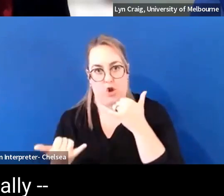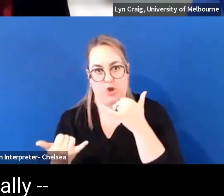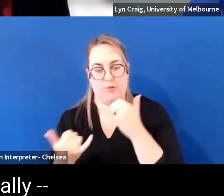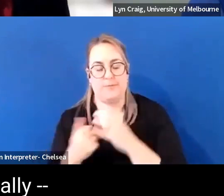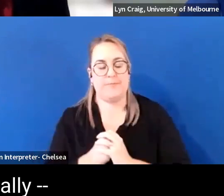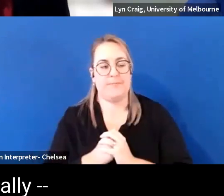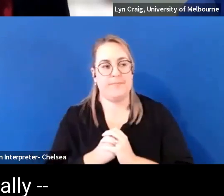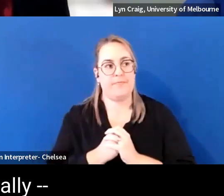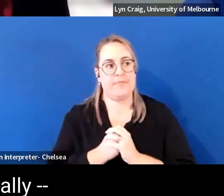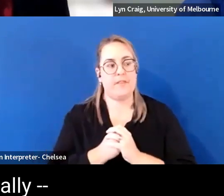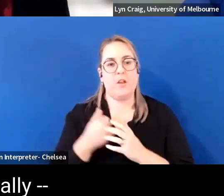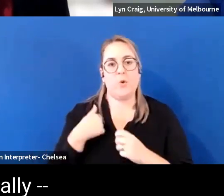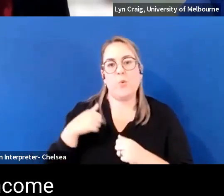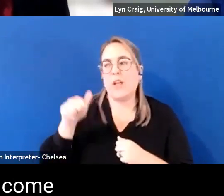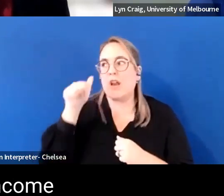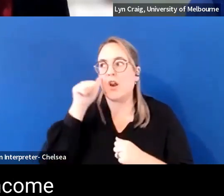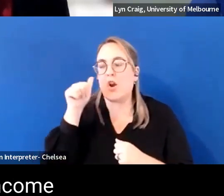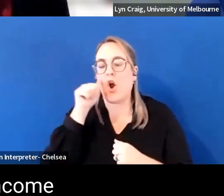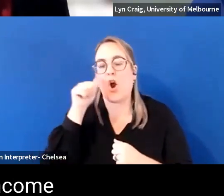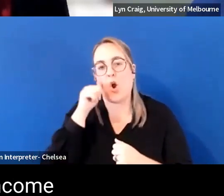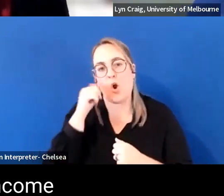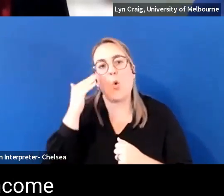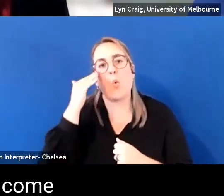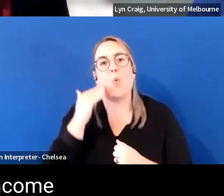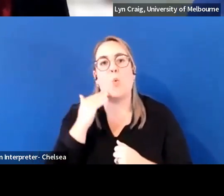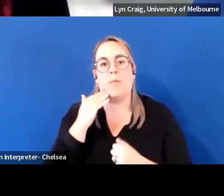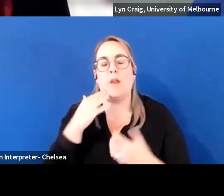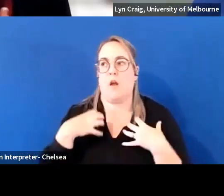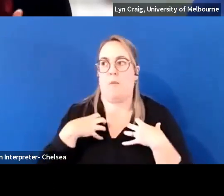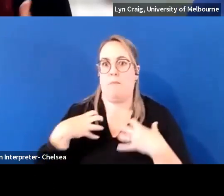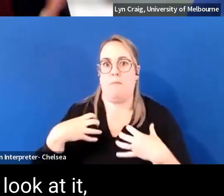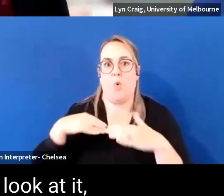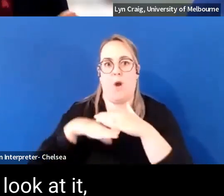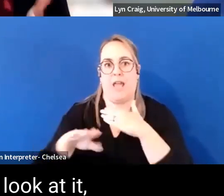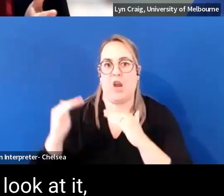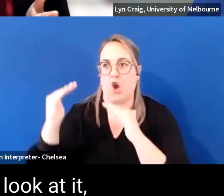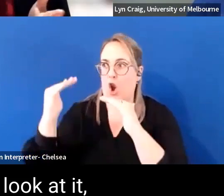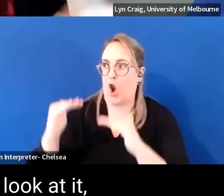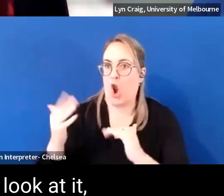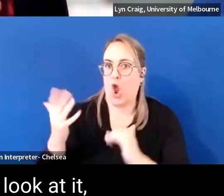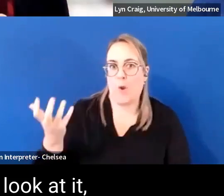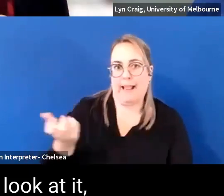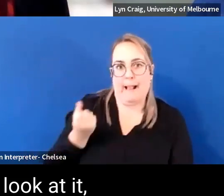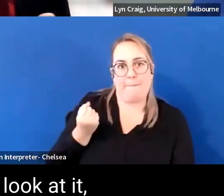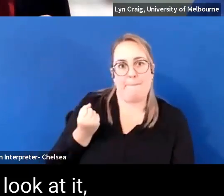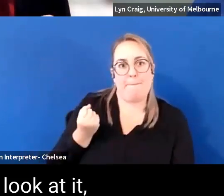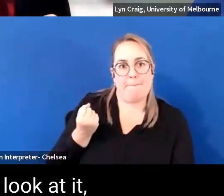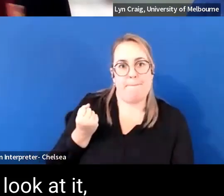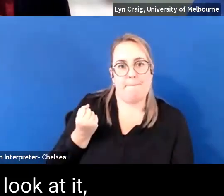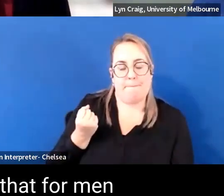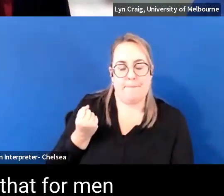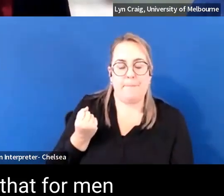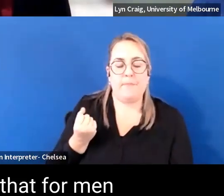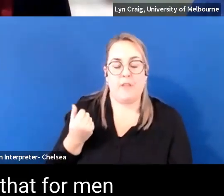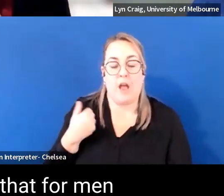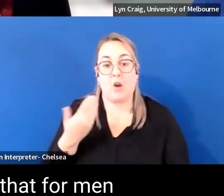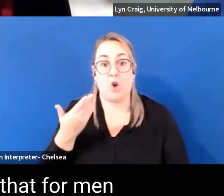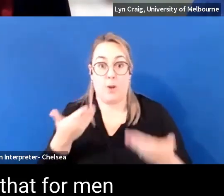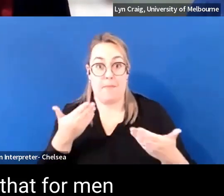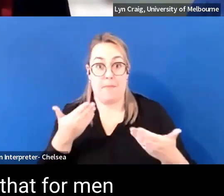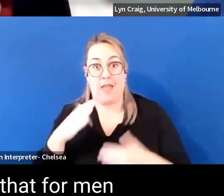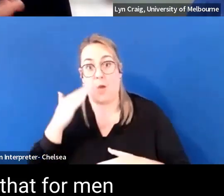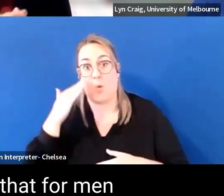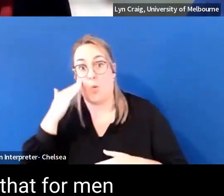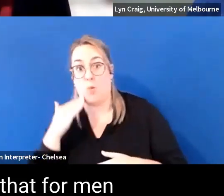are generally, you know, women are overrepresented in lower income households too. And when we look at it, looking at, you know, men and women, we actually saw that